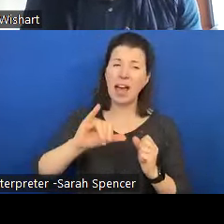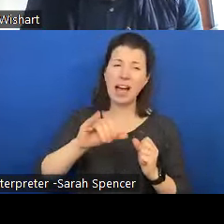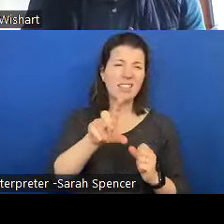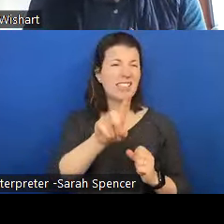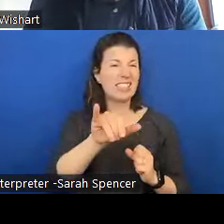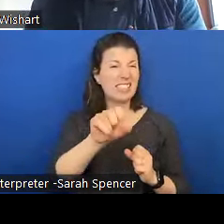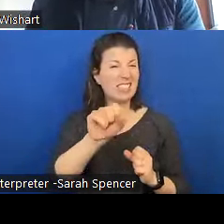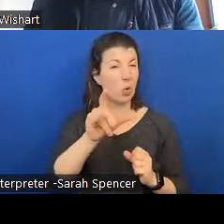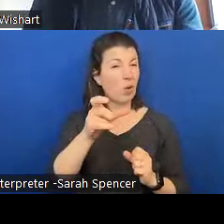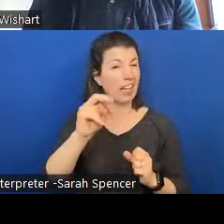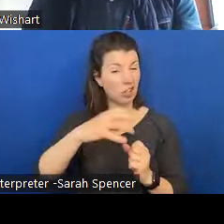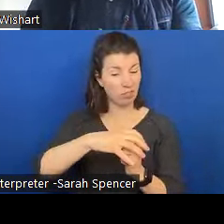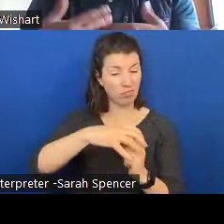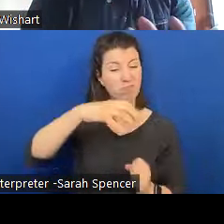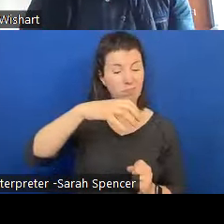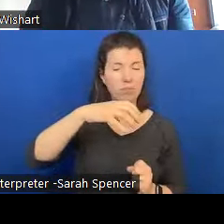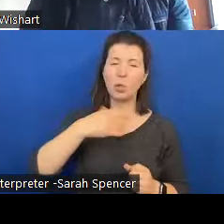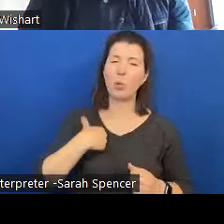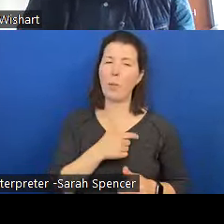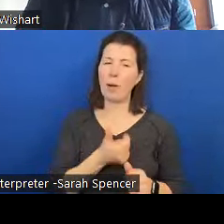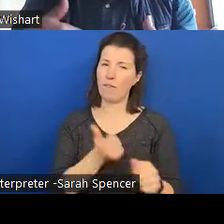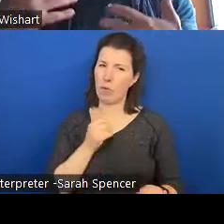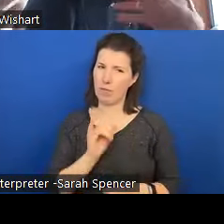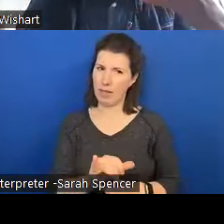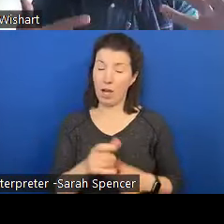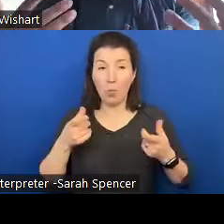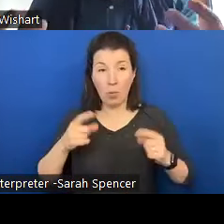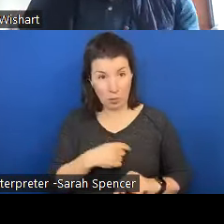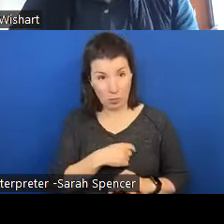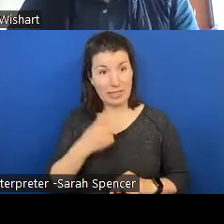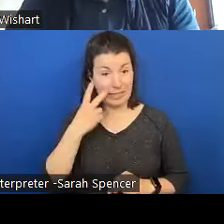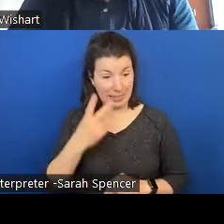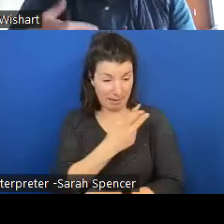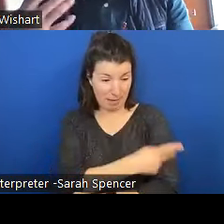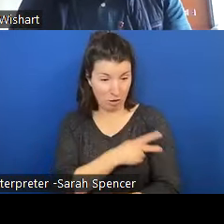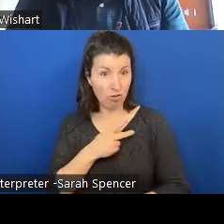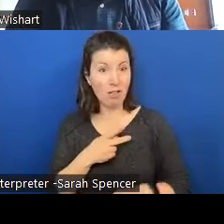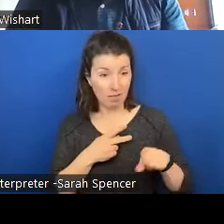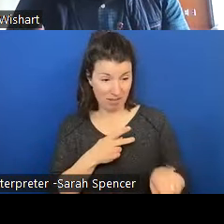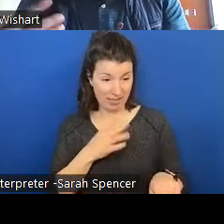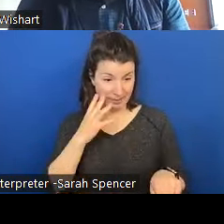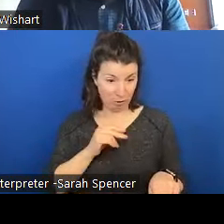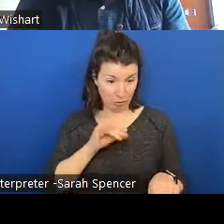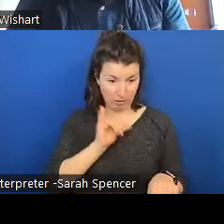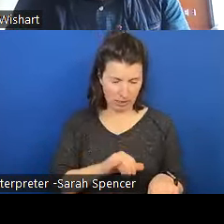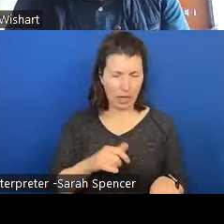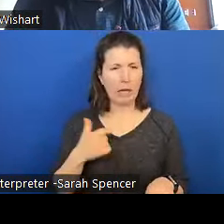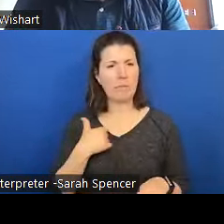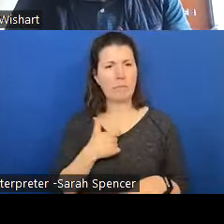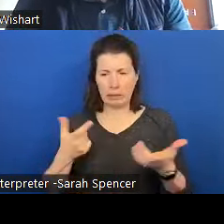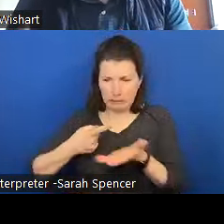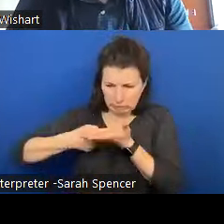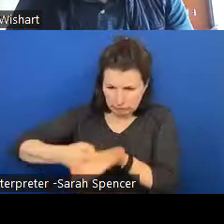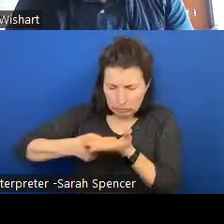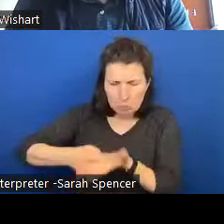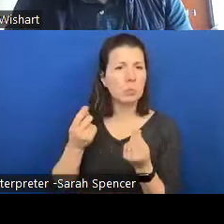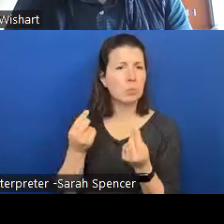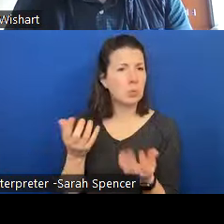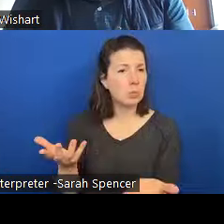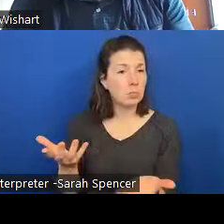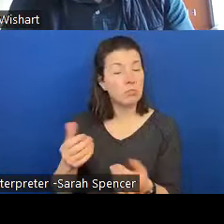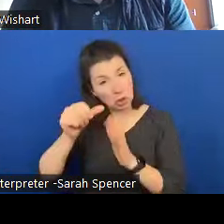trying to avoid. Once we see patients that have this, there's a big discussion as to what we should do. Surgery is always an option,